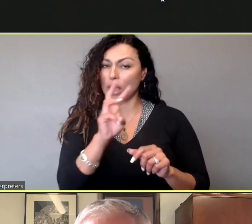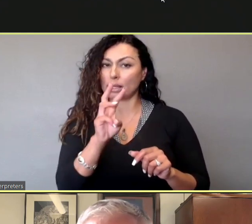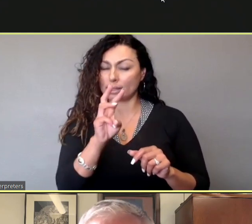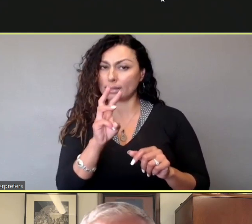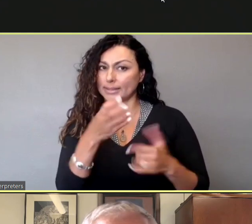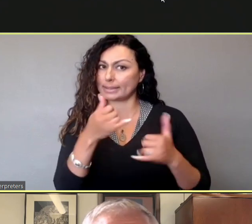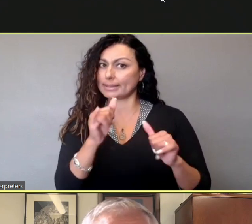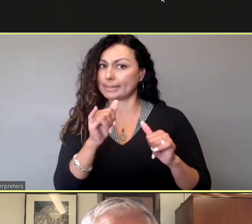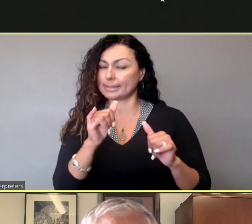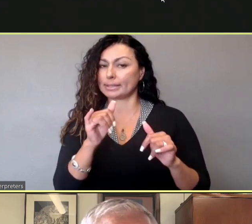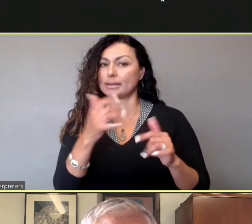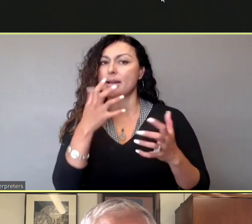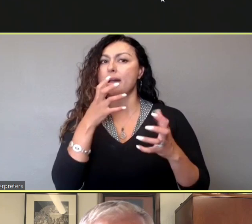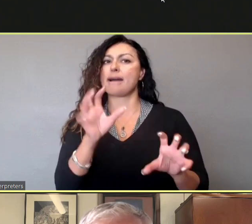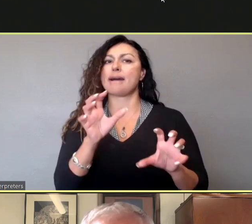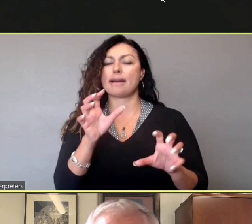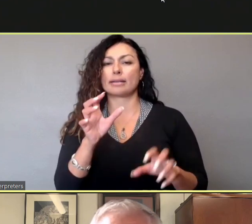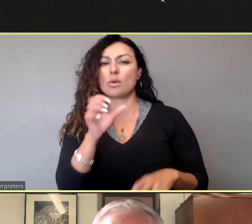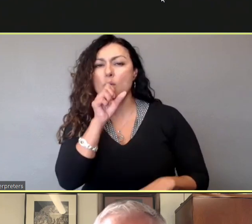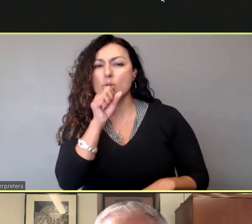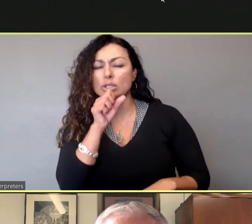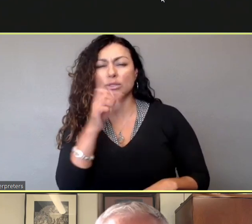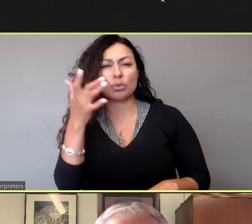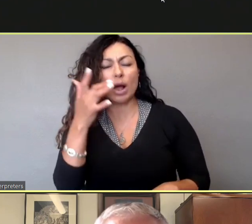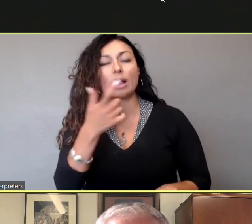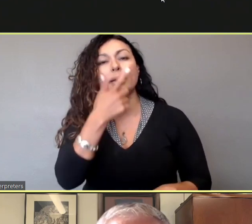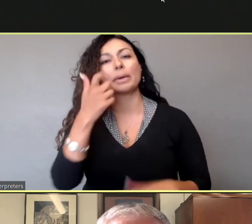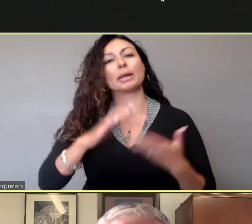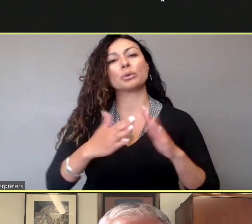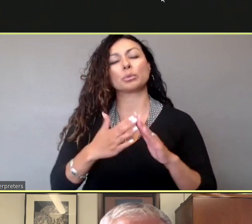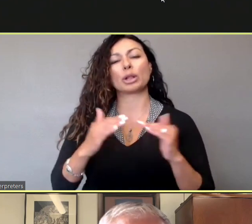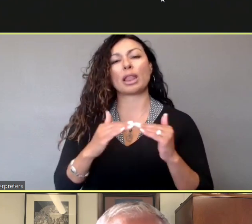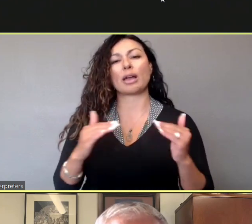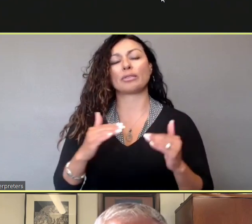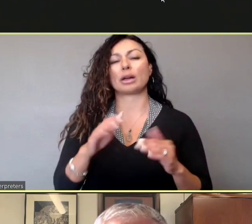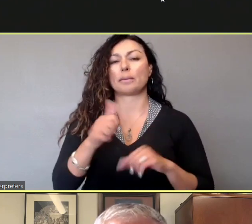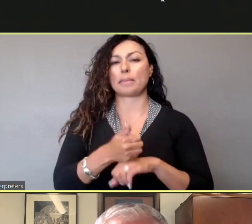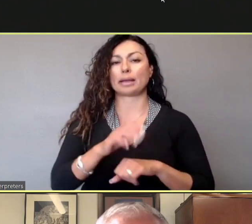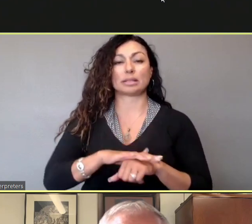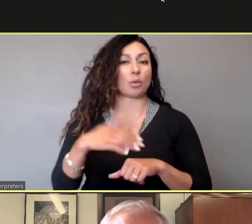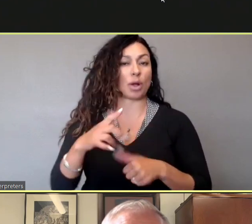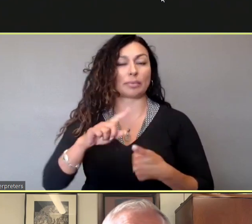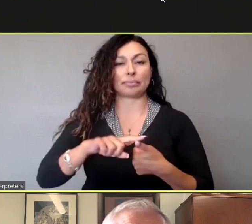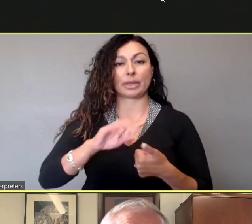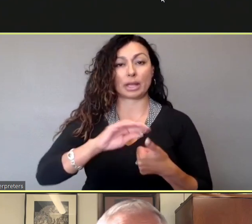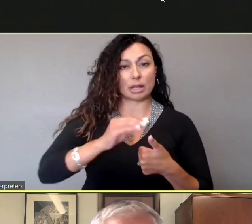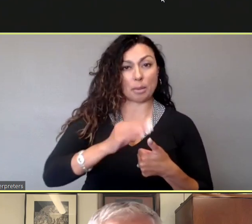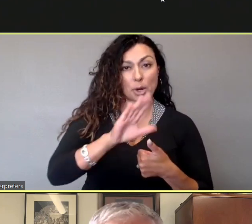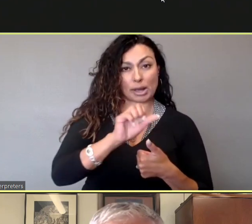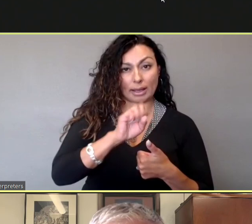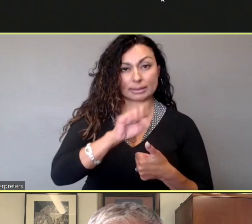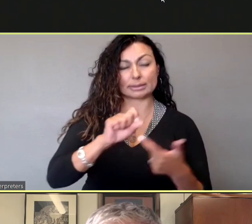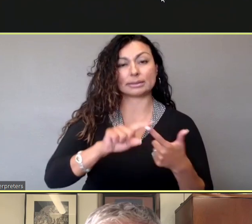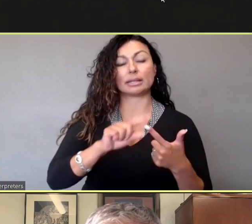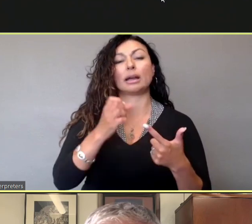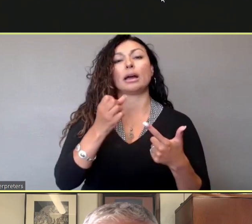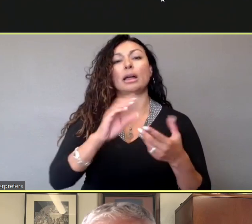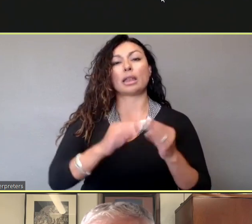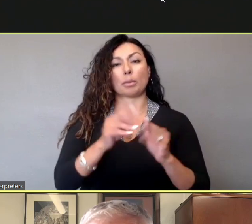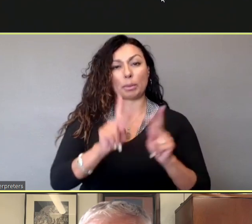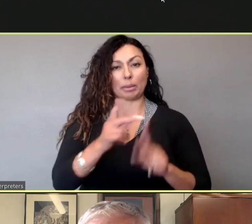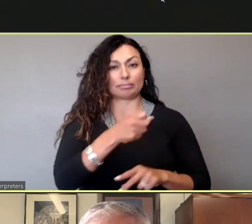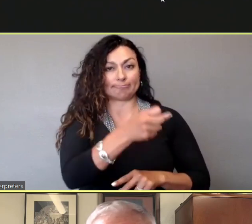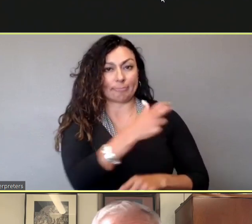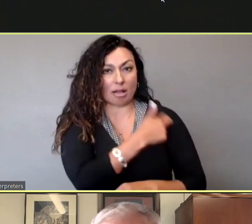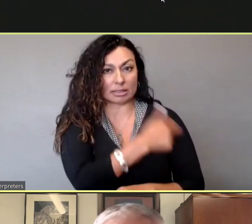And why is that happening? Community levels are based on three things: the number of cases, the number of people in the hospital